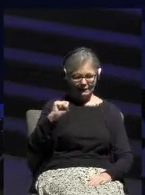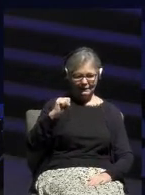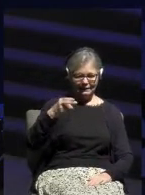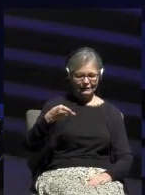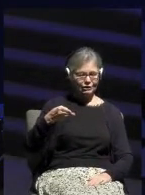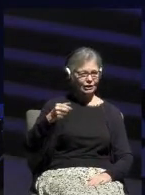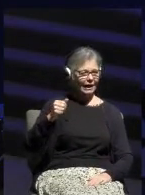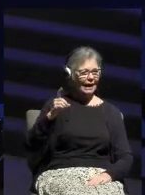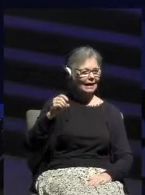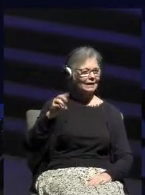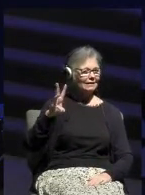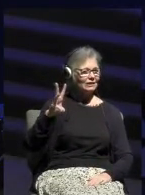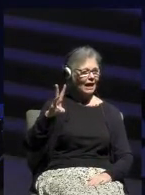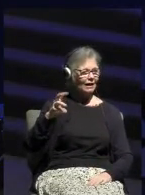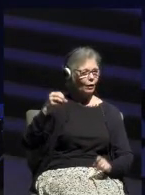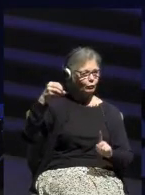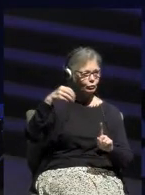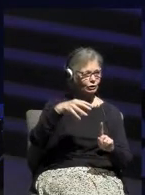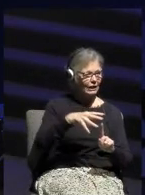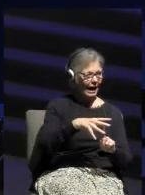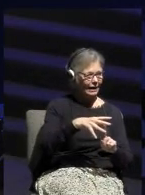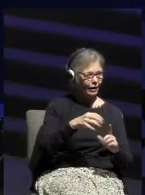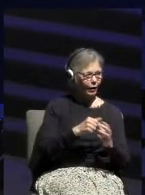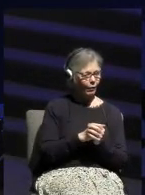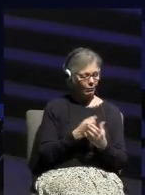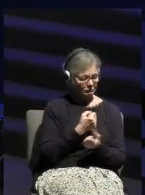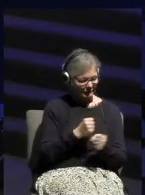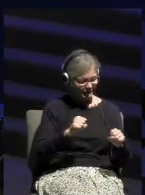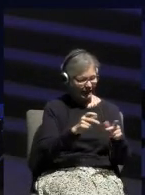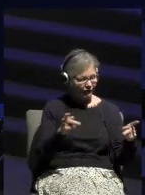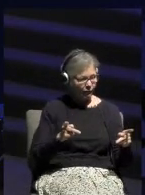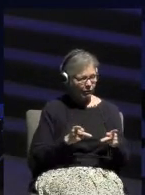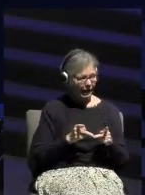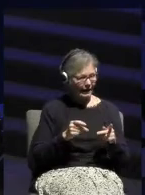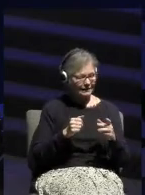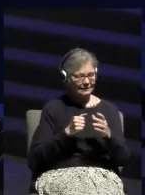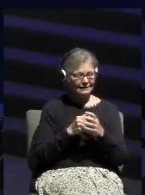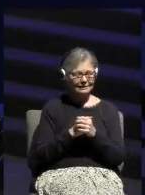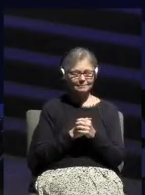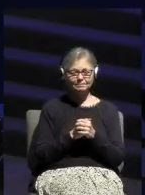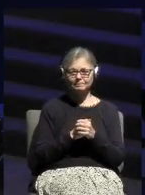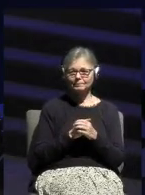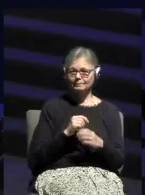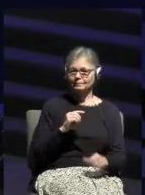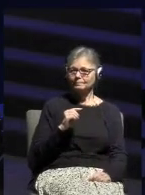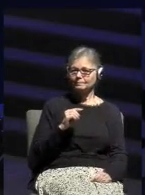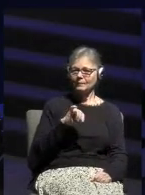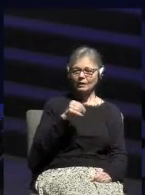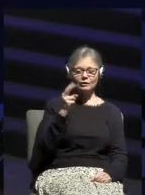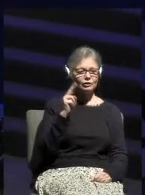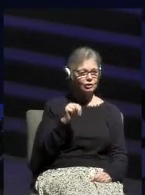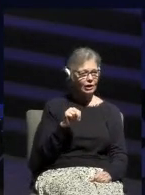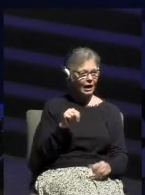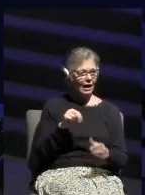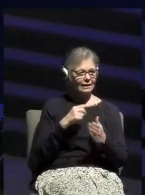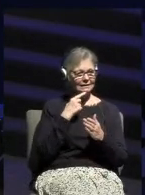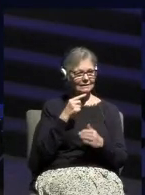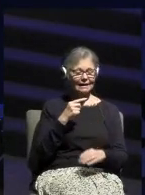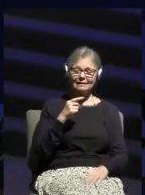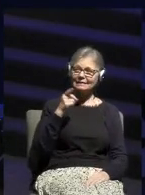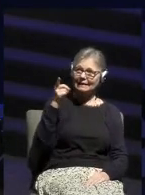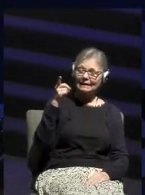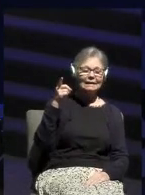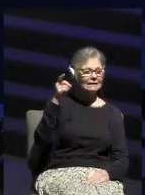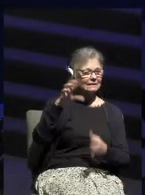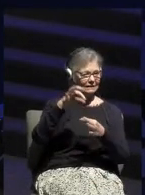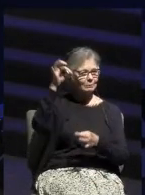We know that Colossians 1:15 and John chapter 4, verse 24 tells us that God is a spirit. He's